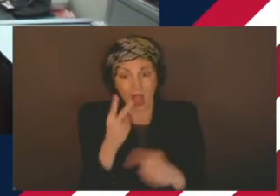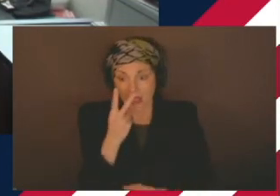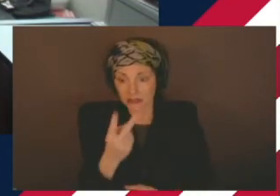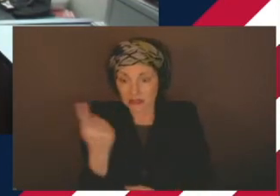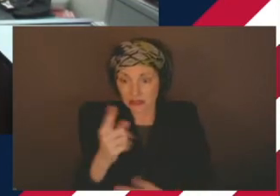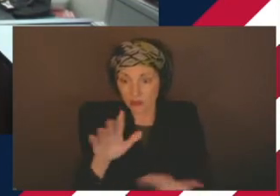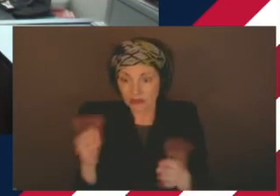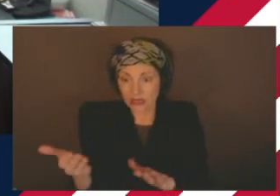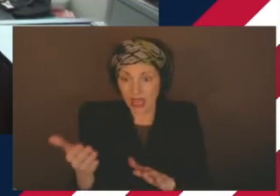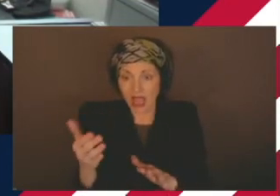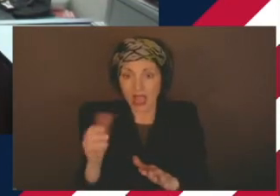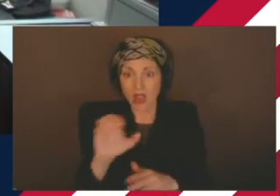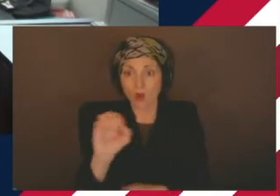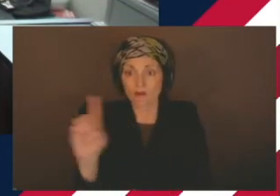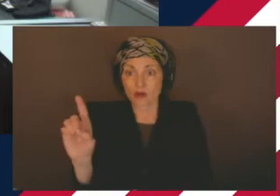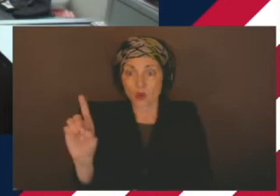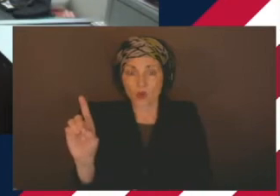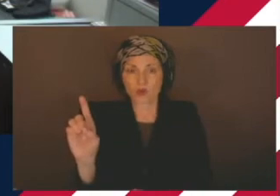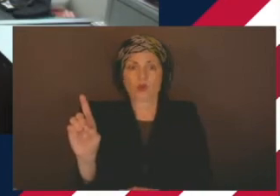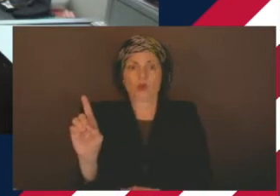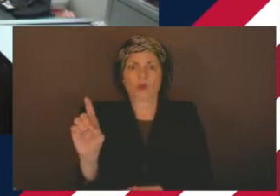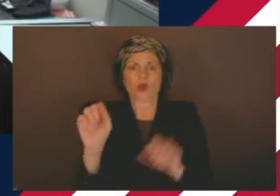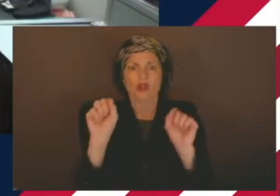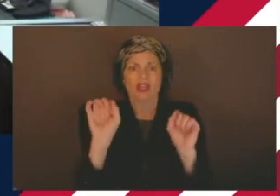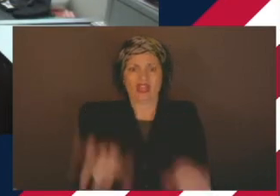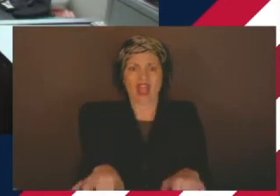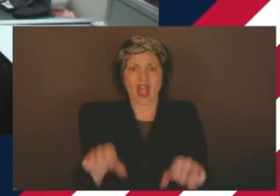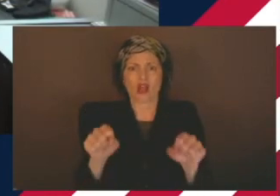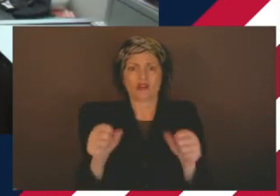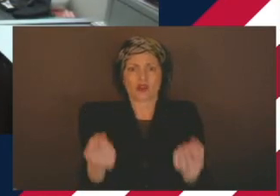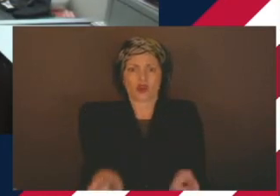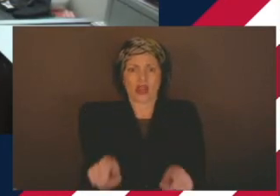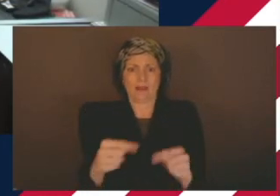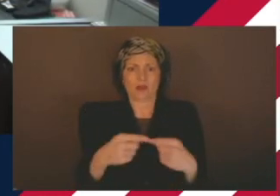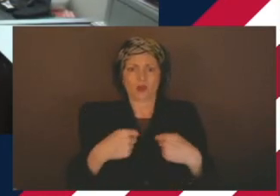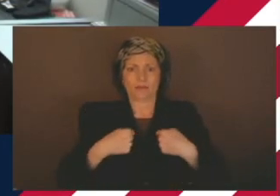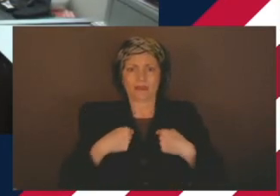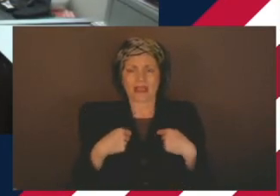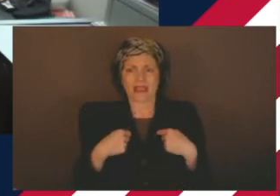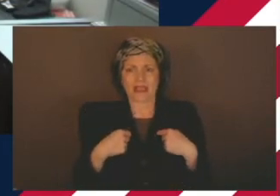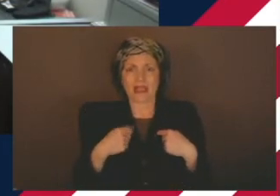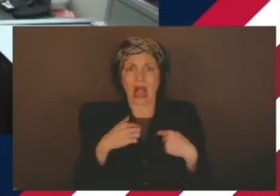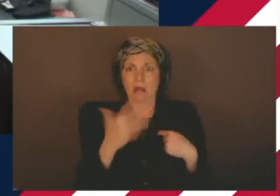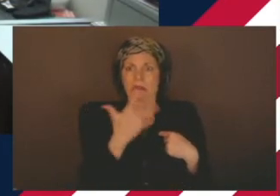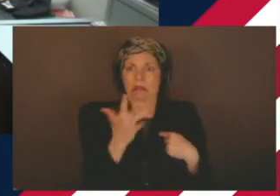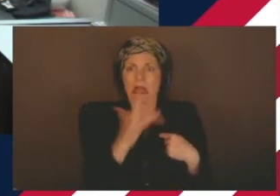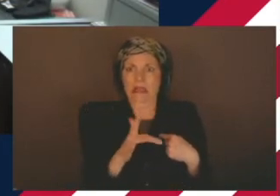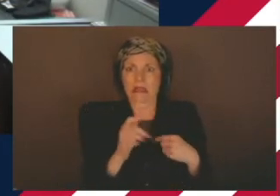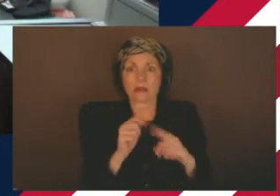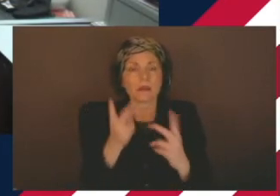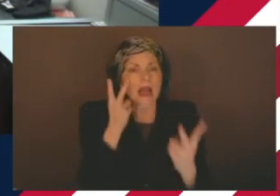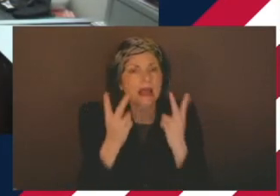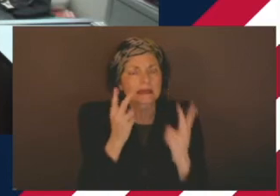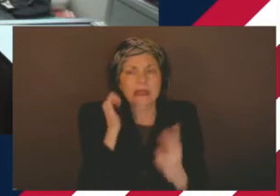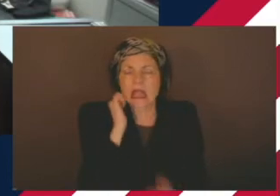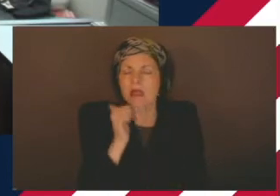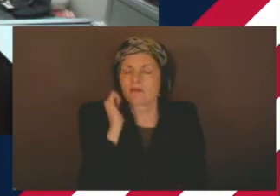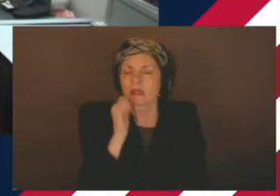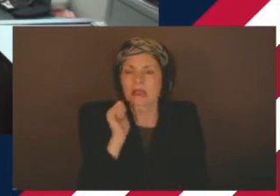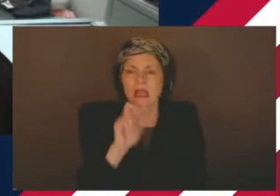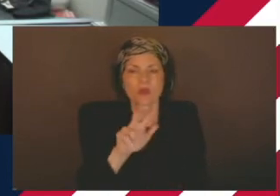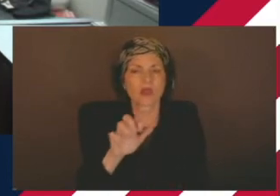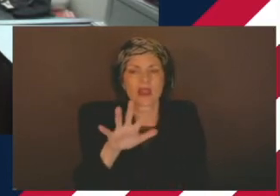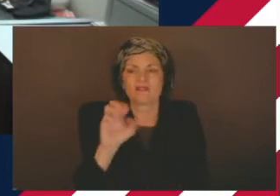lived because I was lucky, but more than 350 people die every single day in this country due to